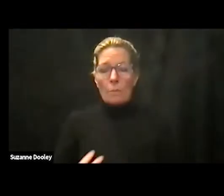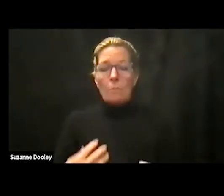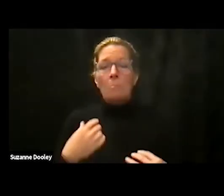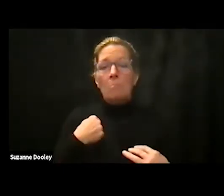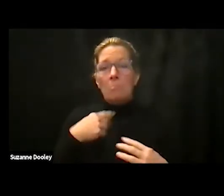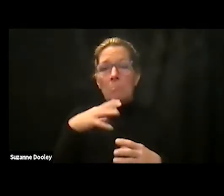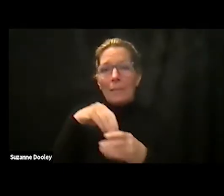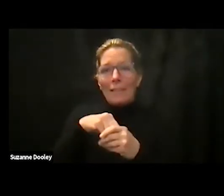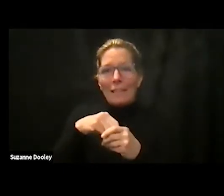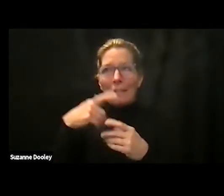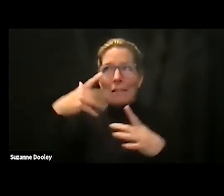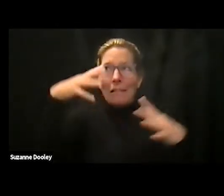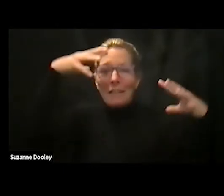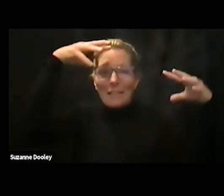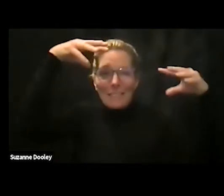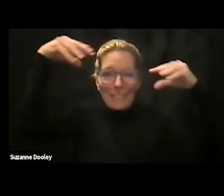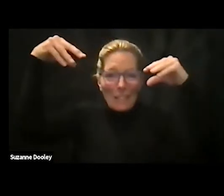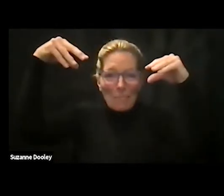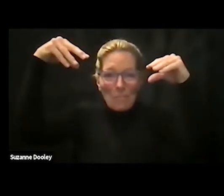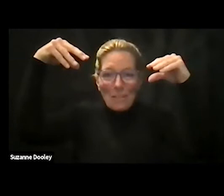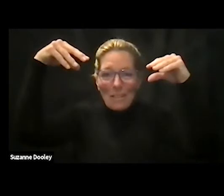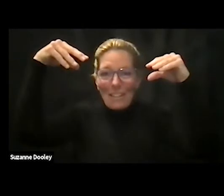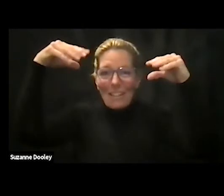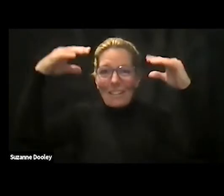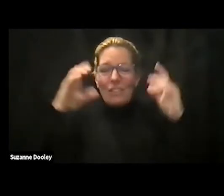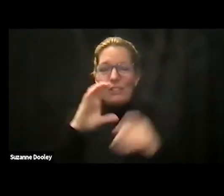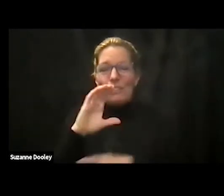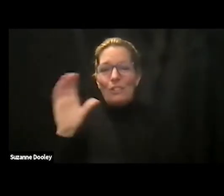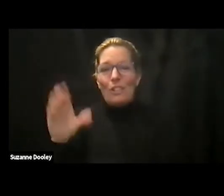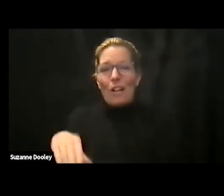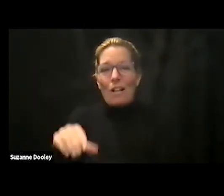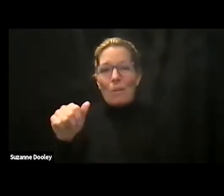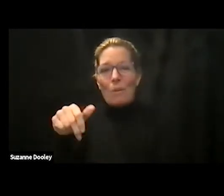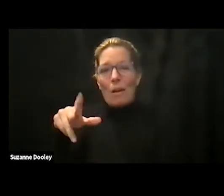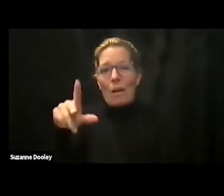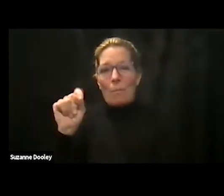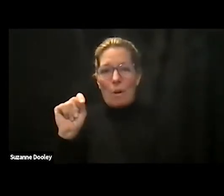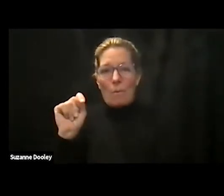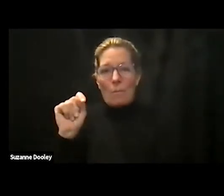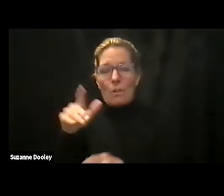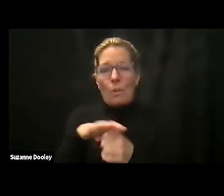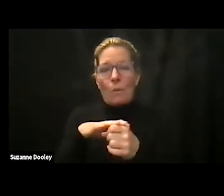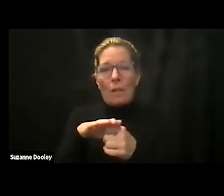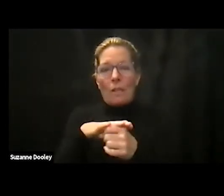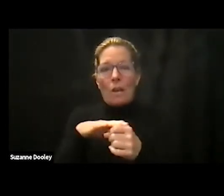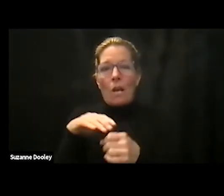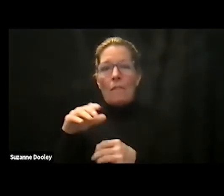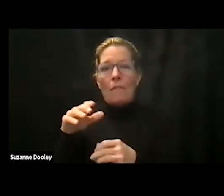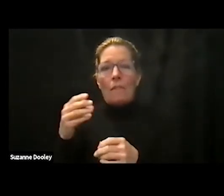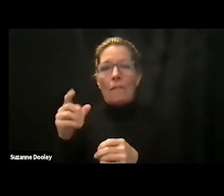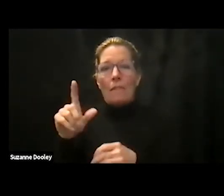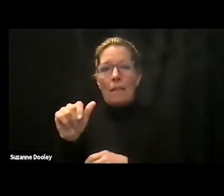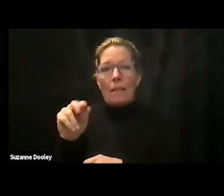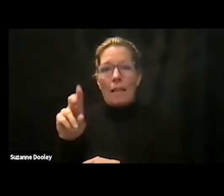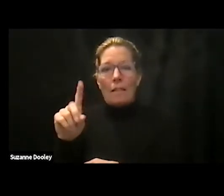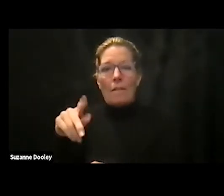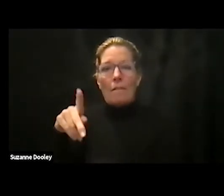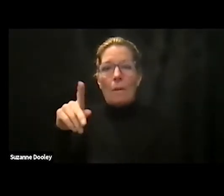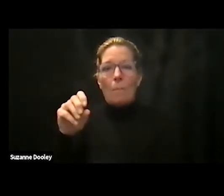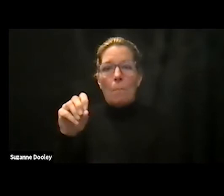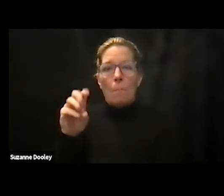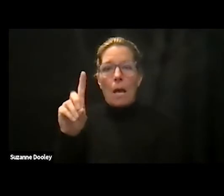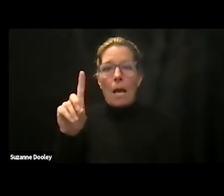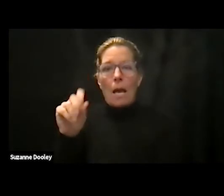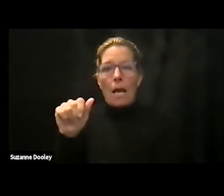in, I think, like a dimly lit Chicago apartment located on the lands of the Potawatomi